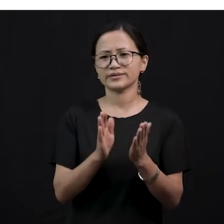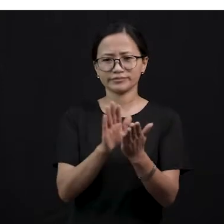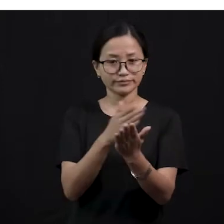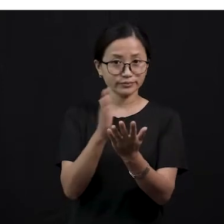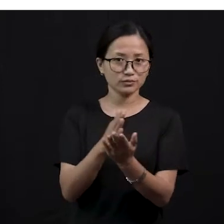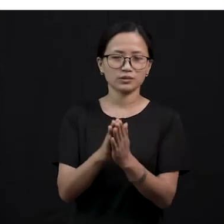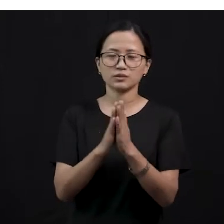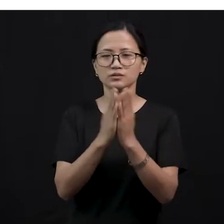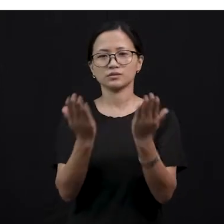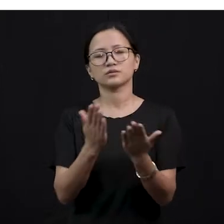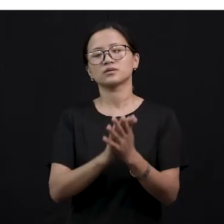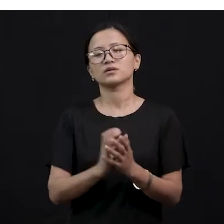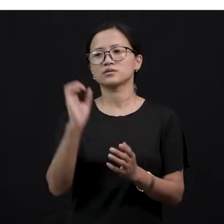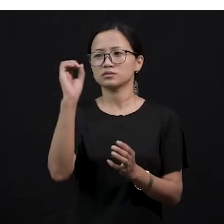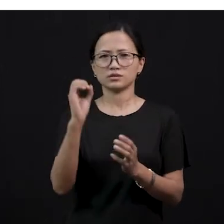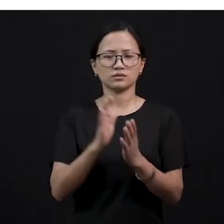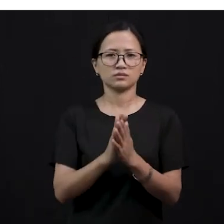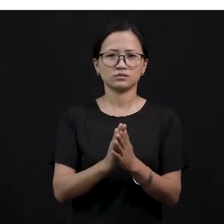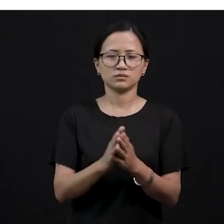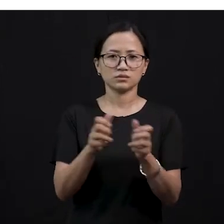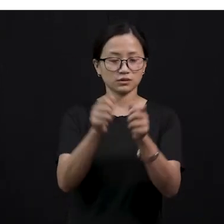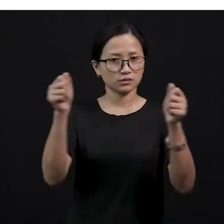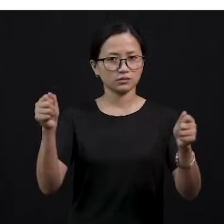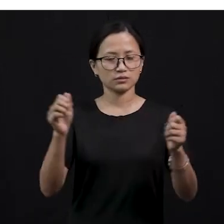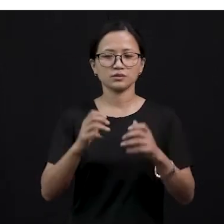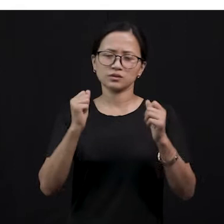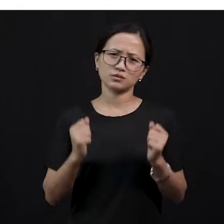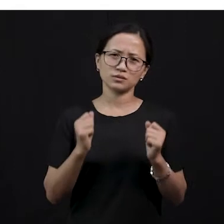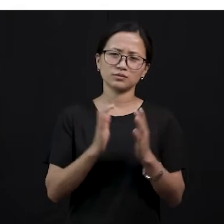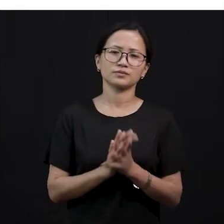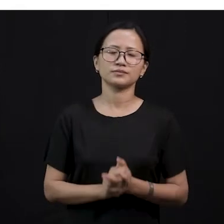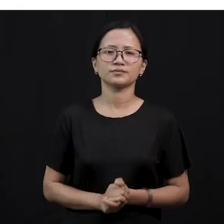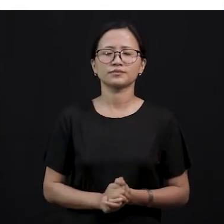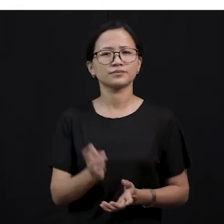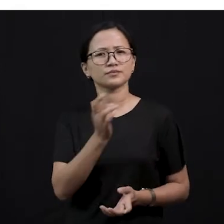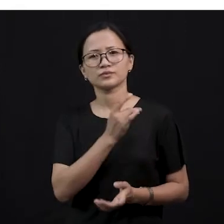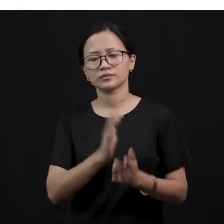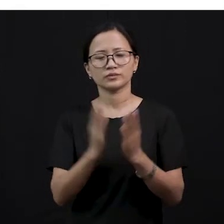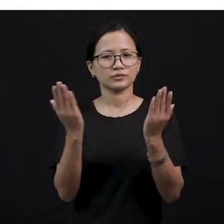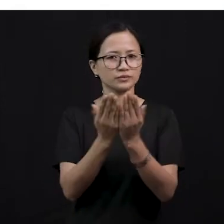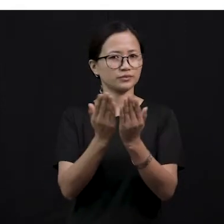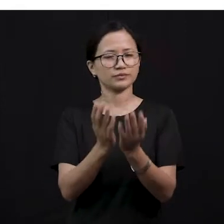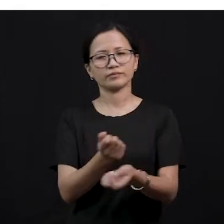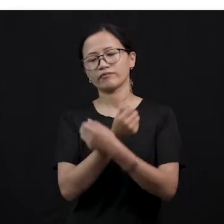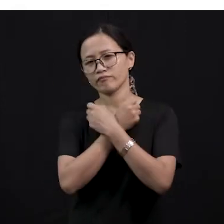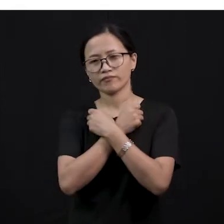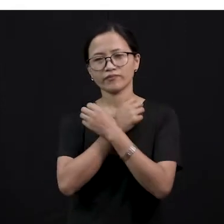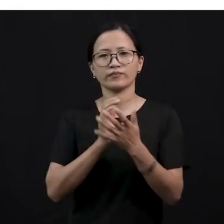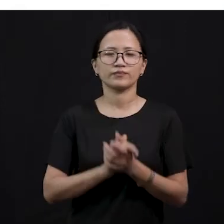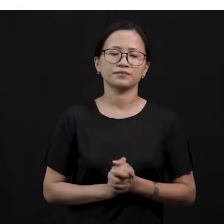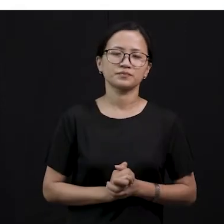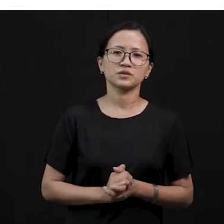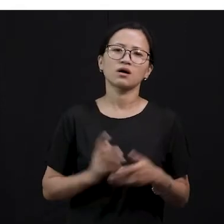zero newspapers. Although I still like to sit with a newspaper, I kind of love reading newspapers.